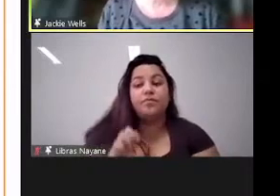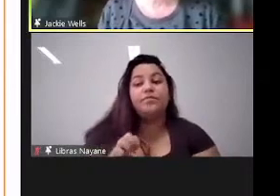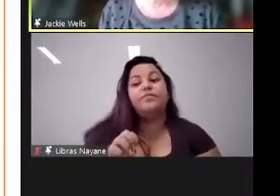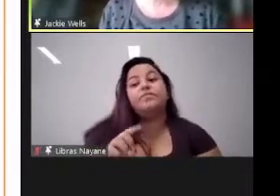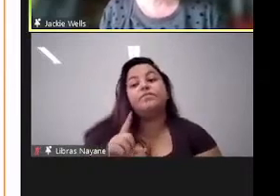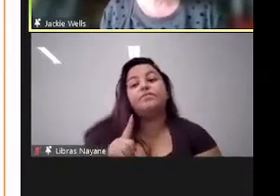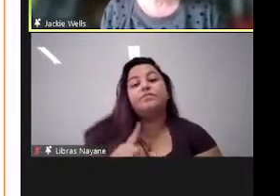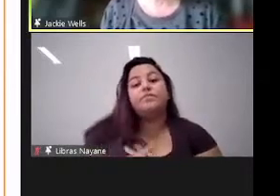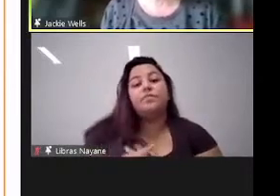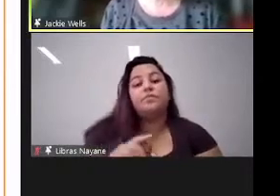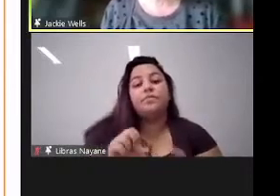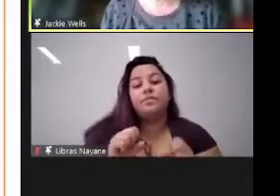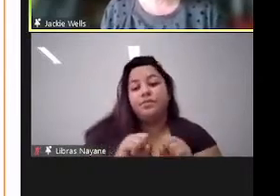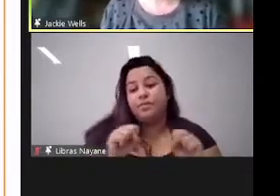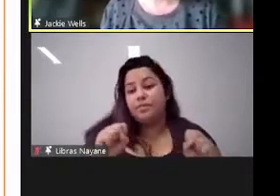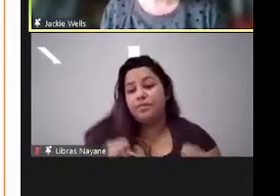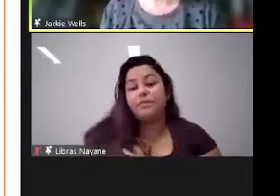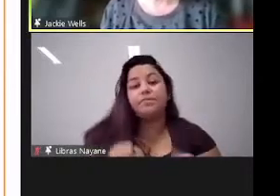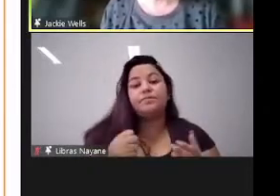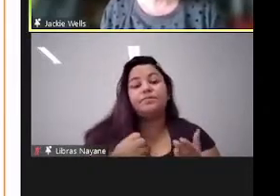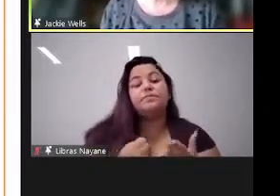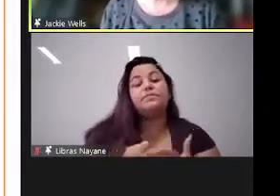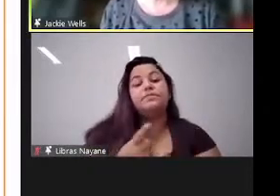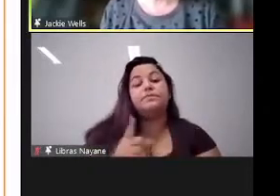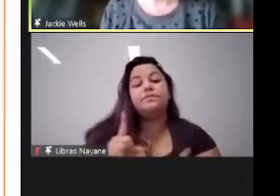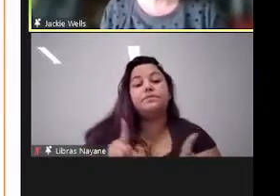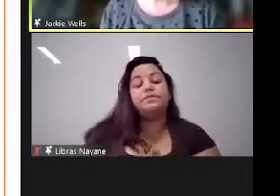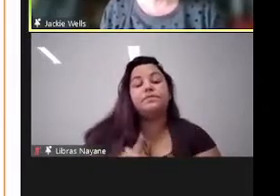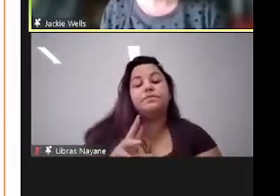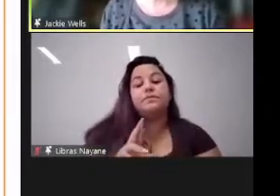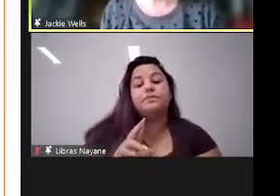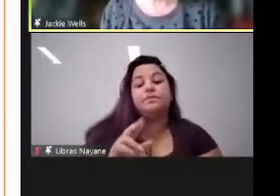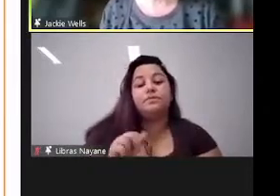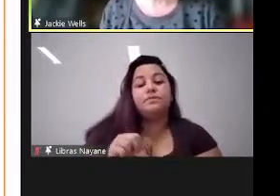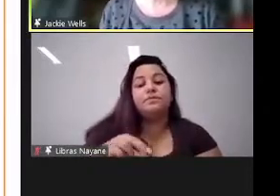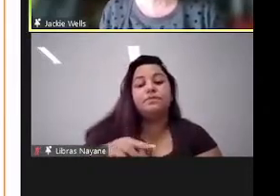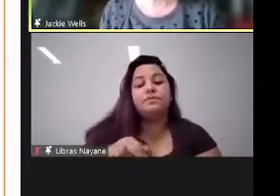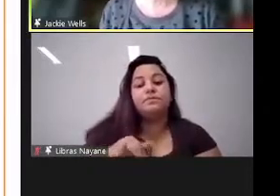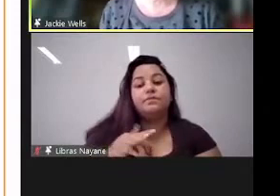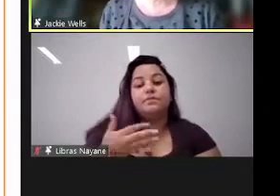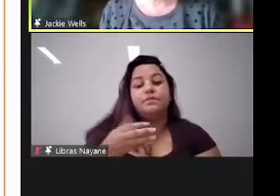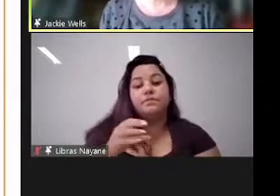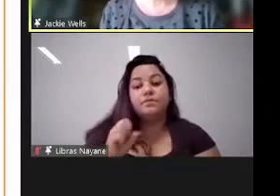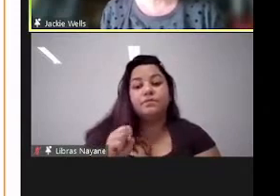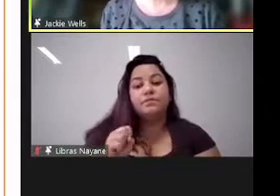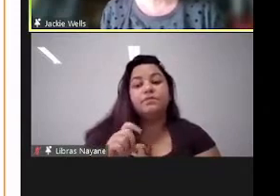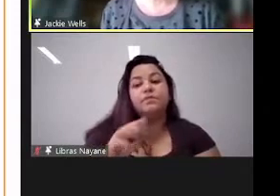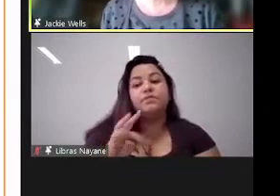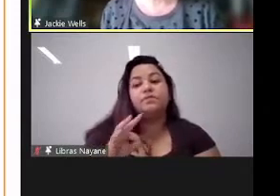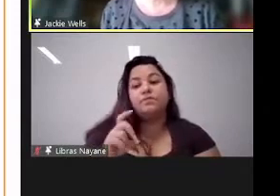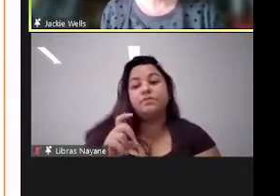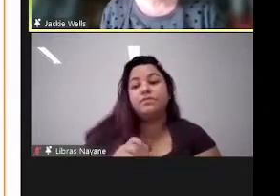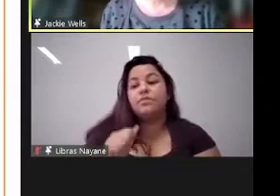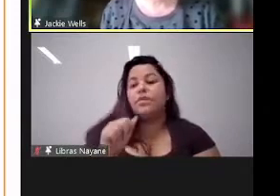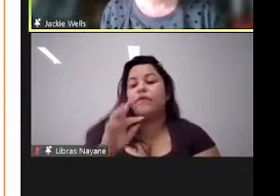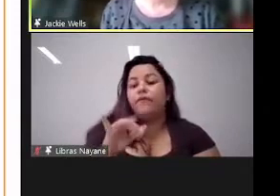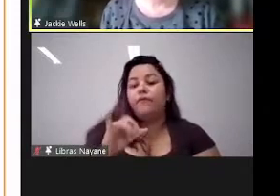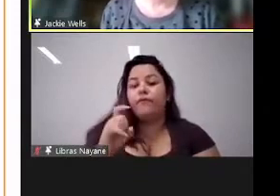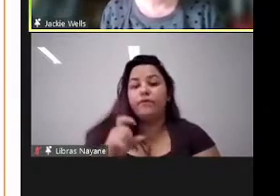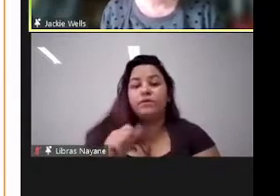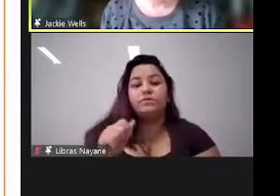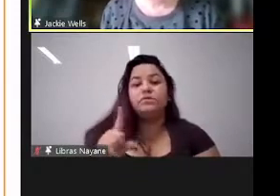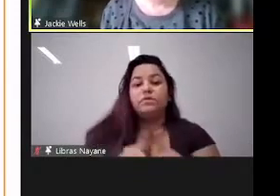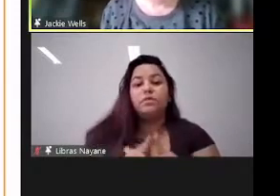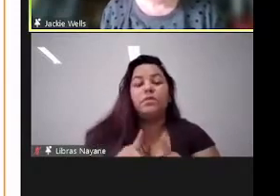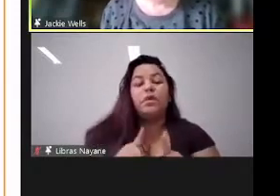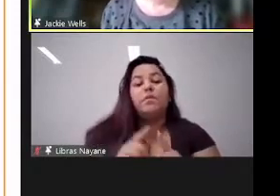about the implications of a single rate, a flat rate of tax relief on schemes and employers.